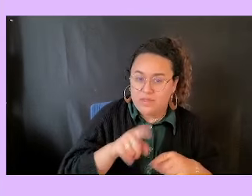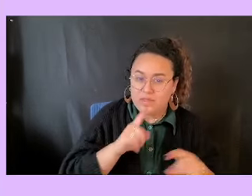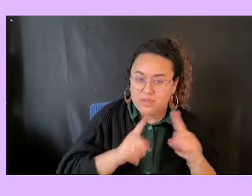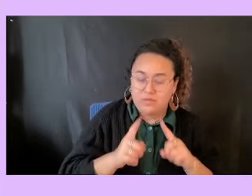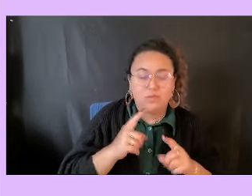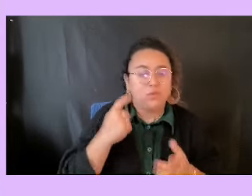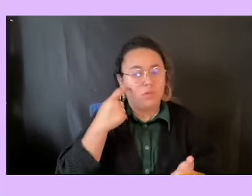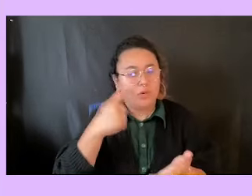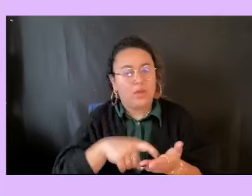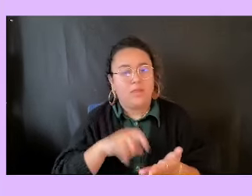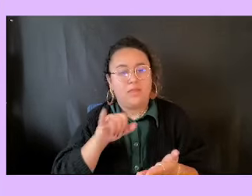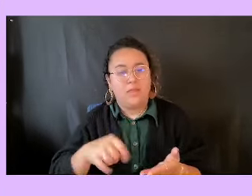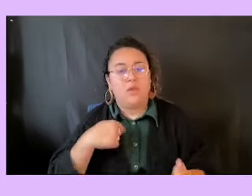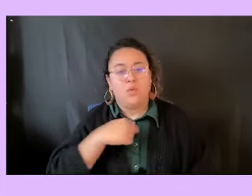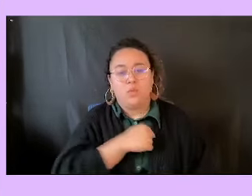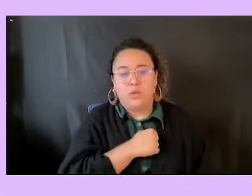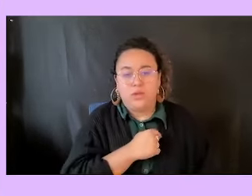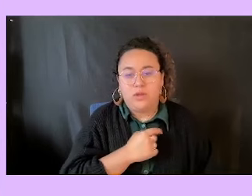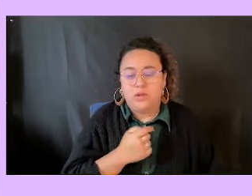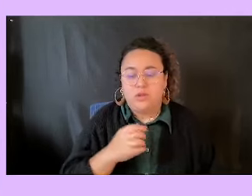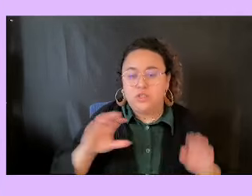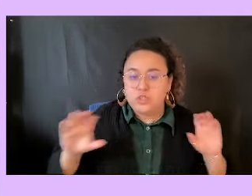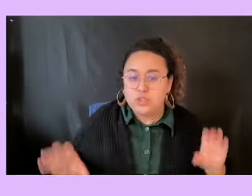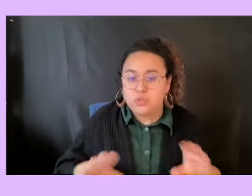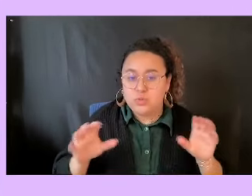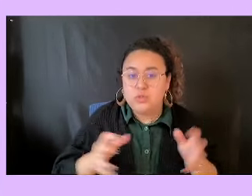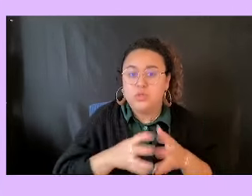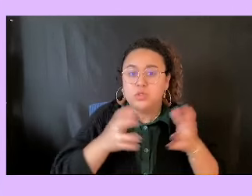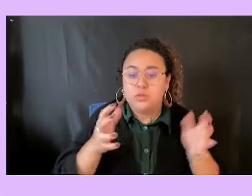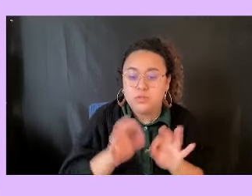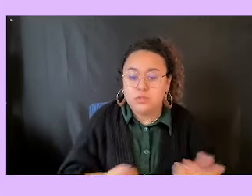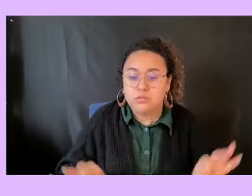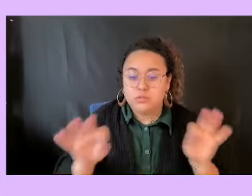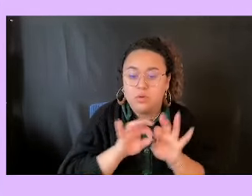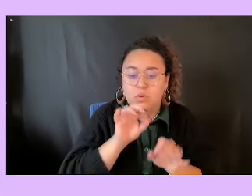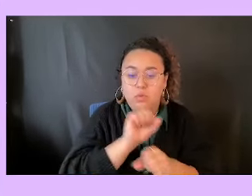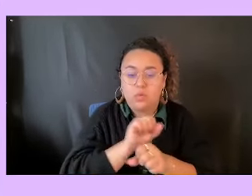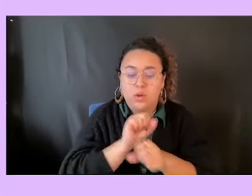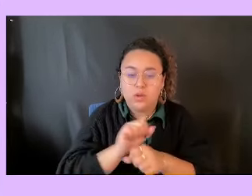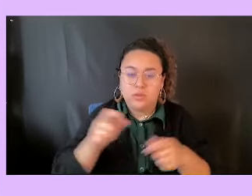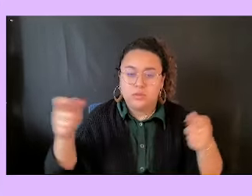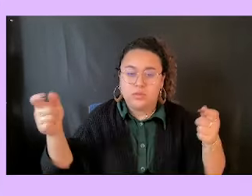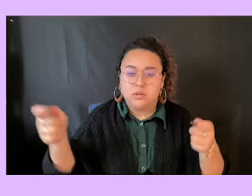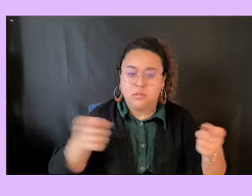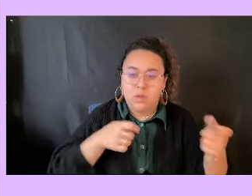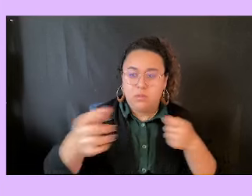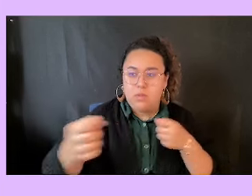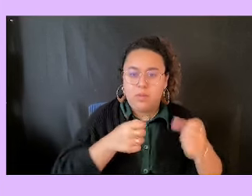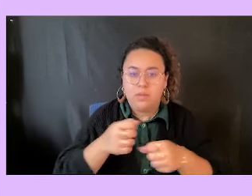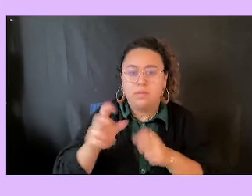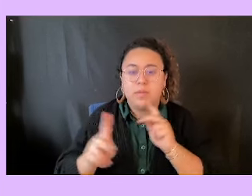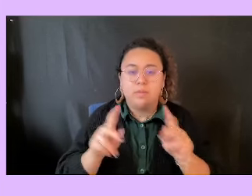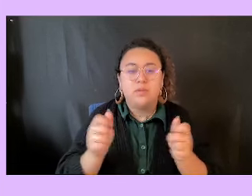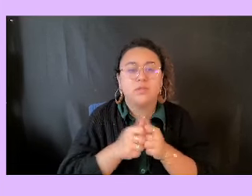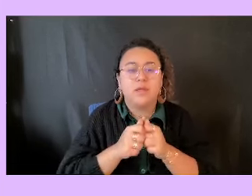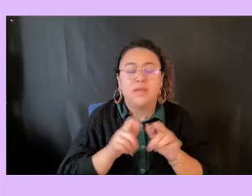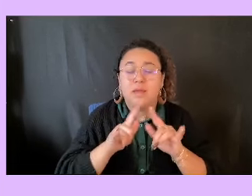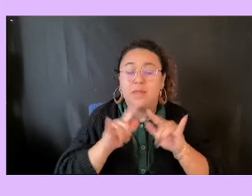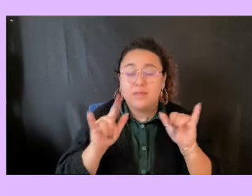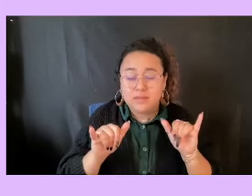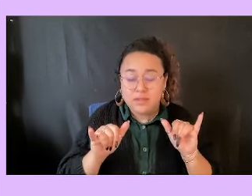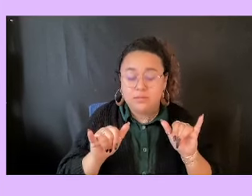we are doing so much important work that is bringing people together, and at the same time,